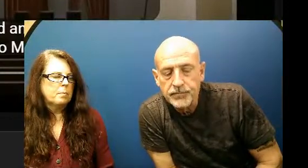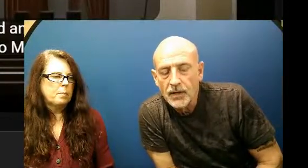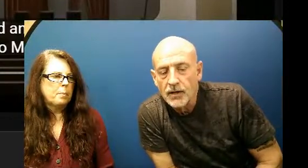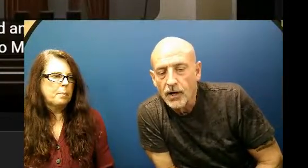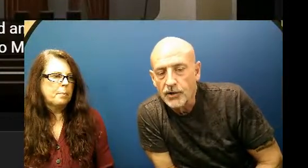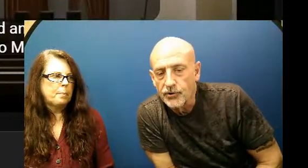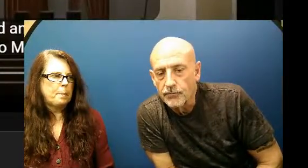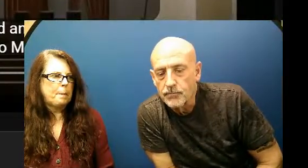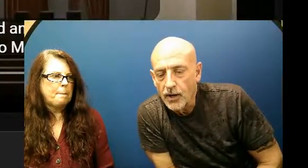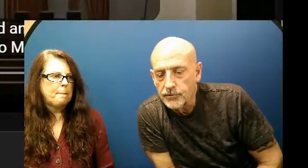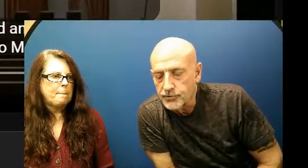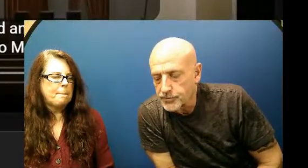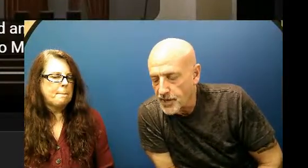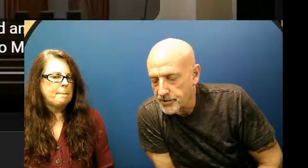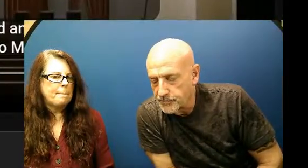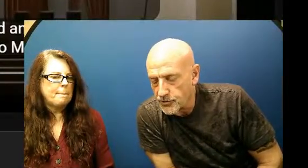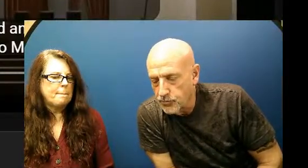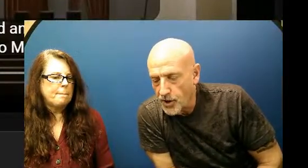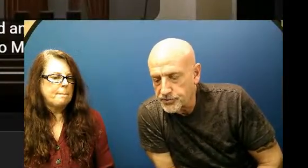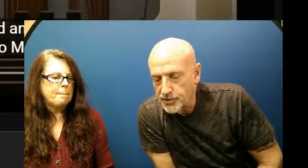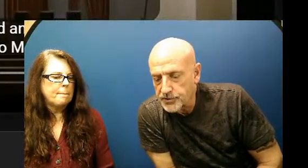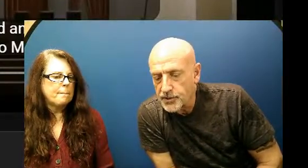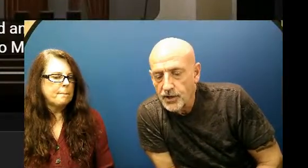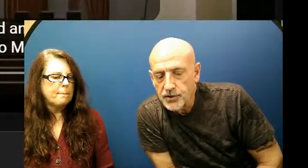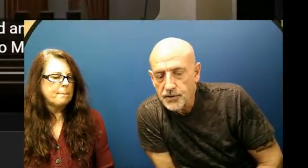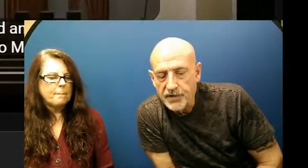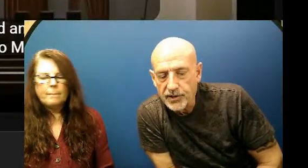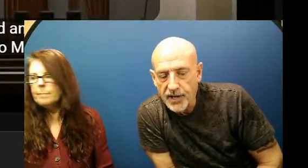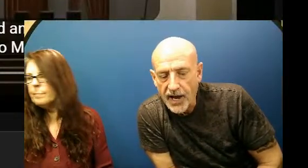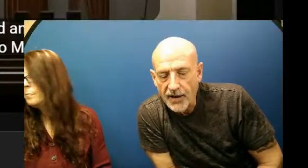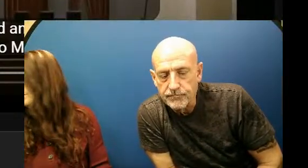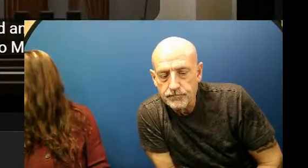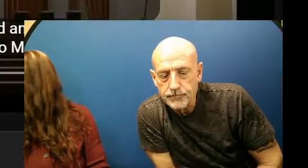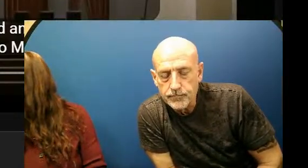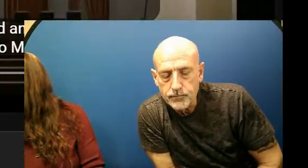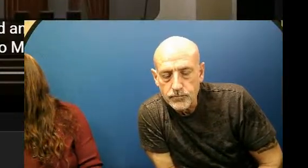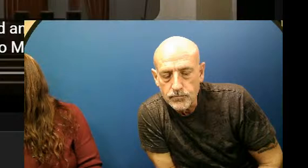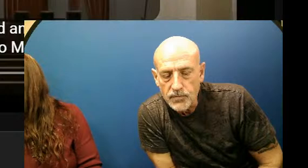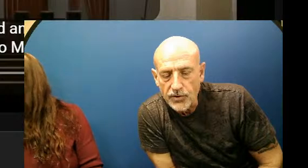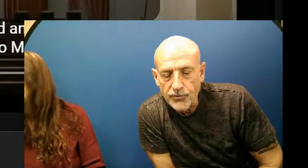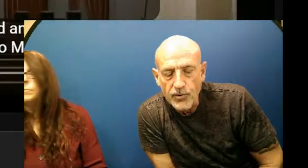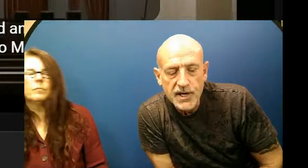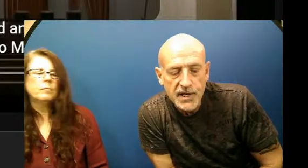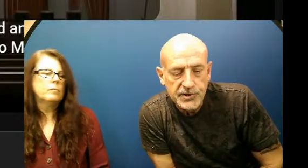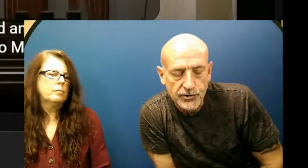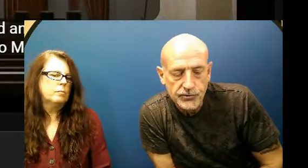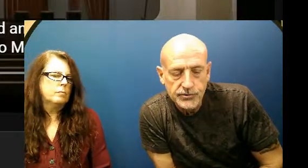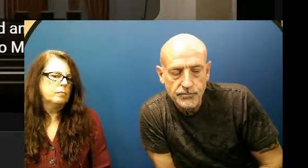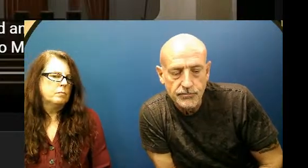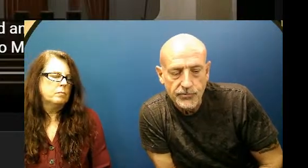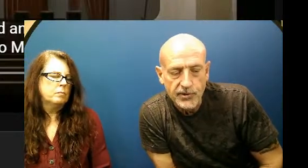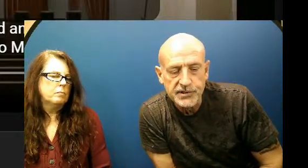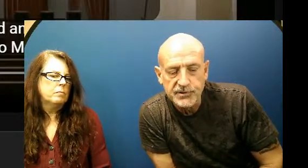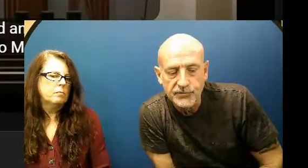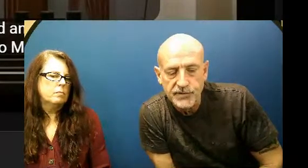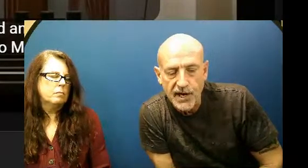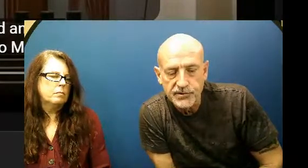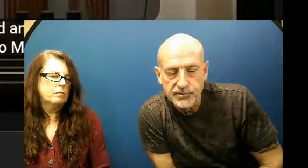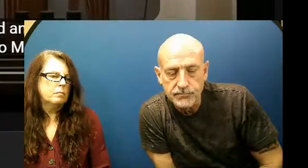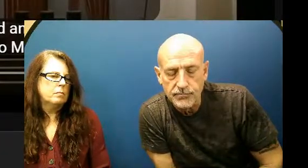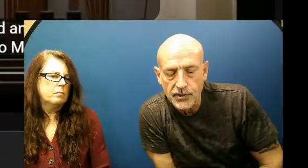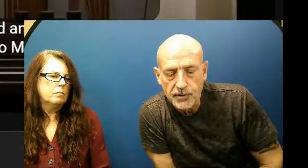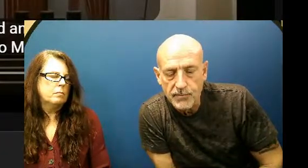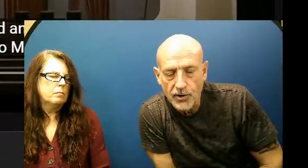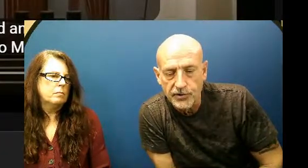scrutiny under substantive due process, you basically have three issues, three sets of